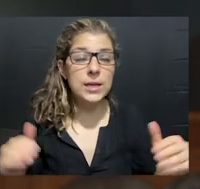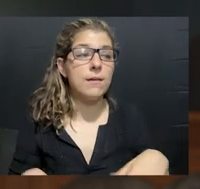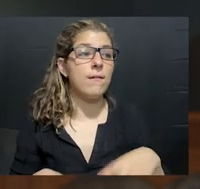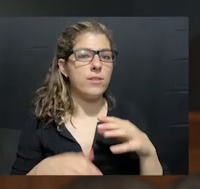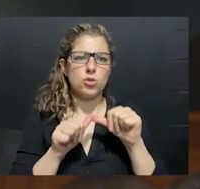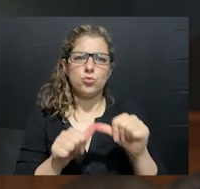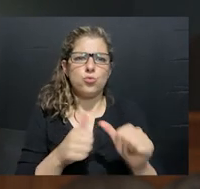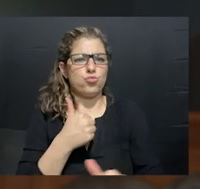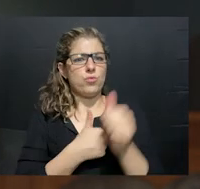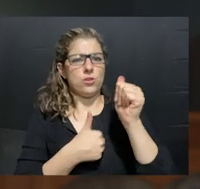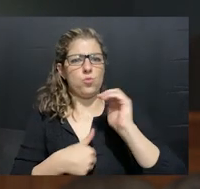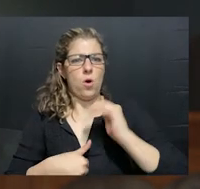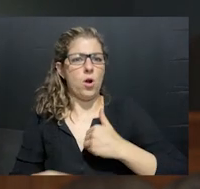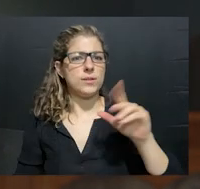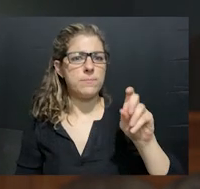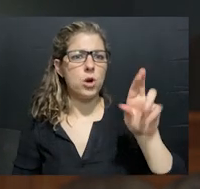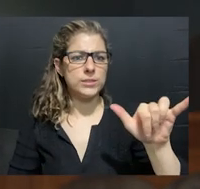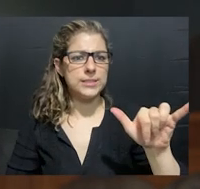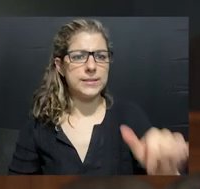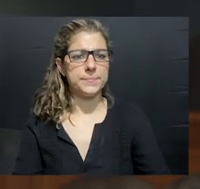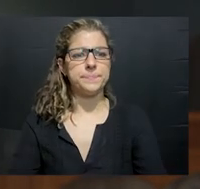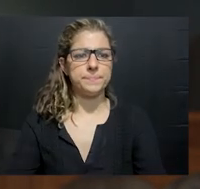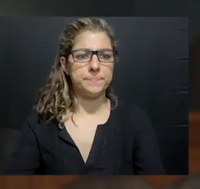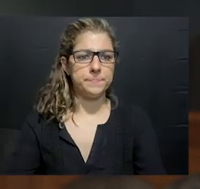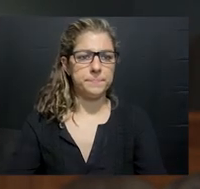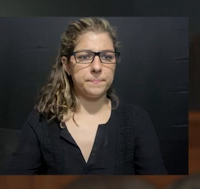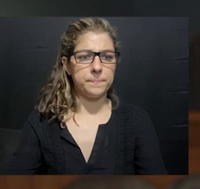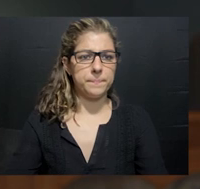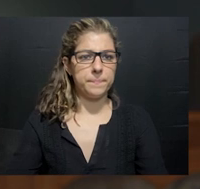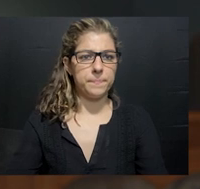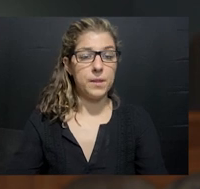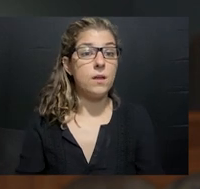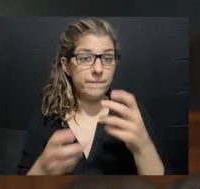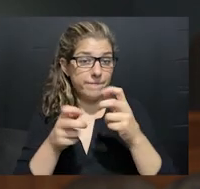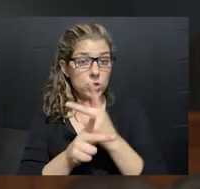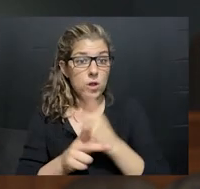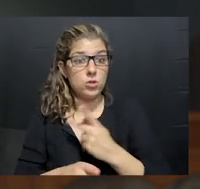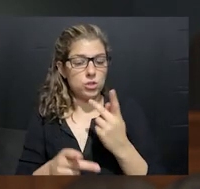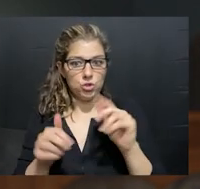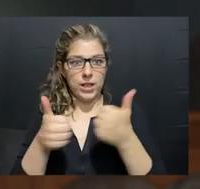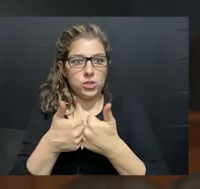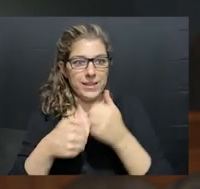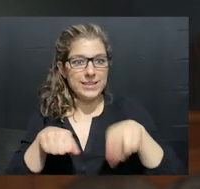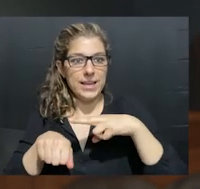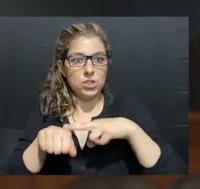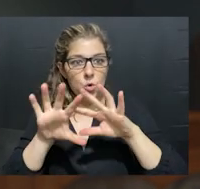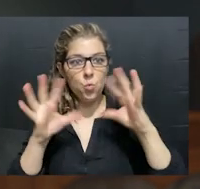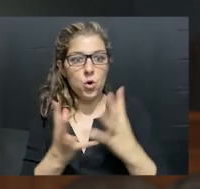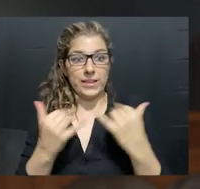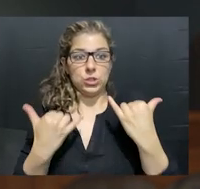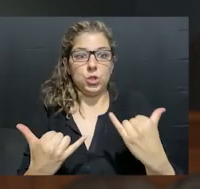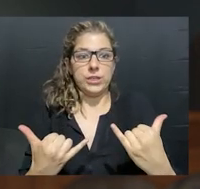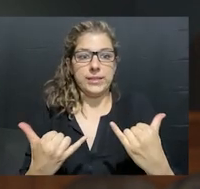the continued threats to our democracy, and of addressing the growing challenges of a nation and a world that's